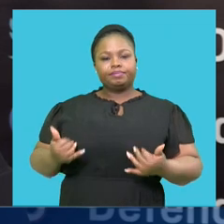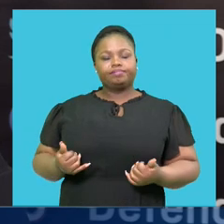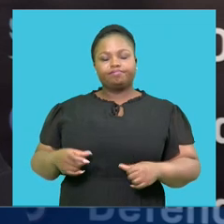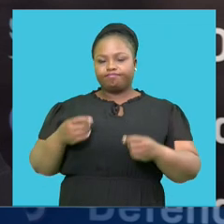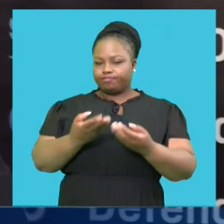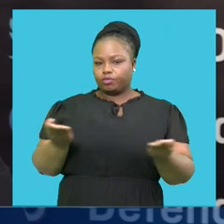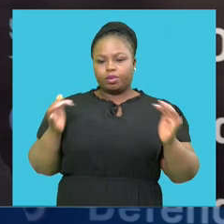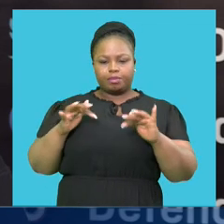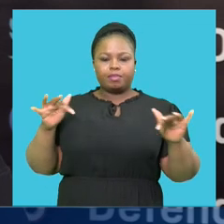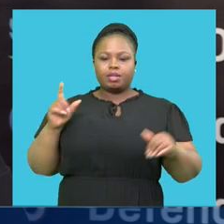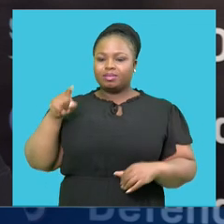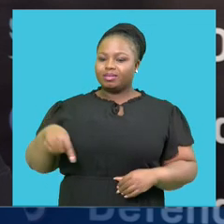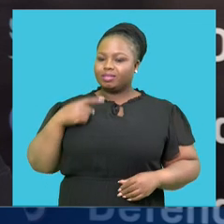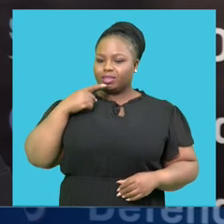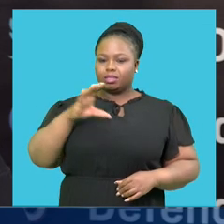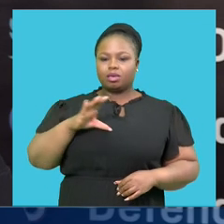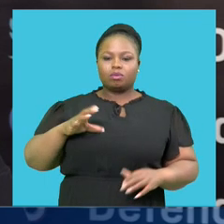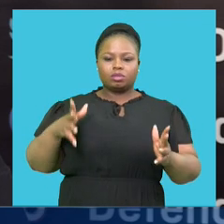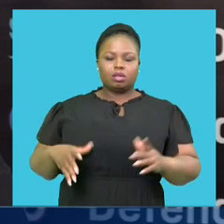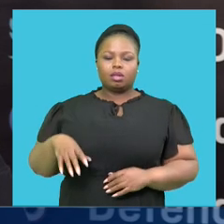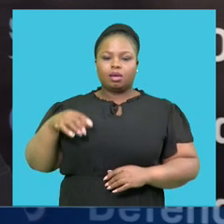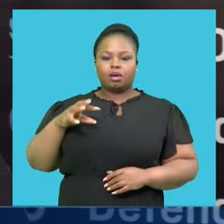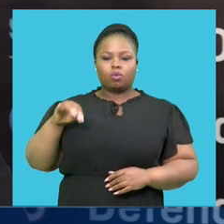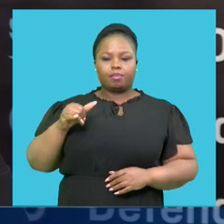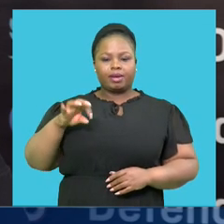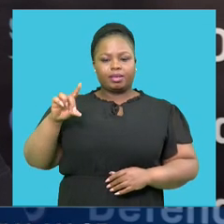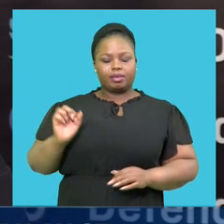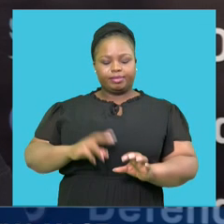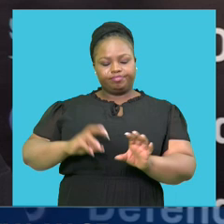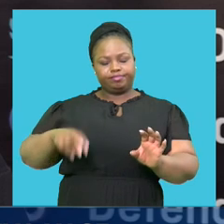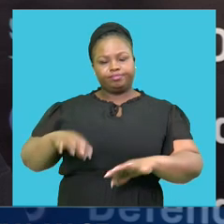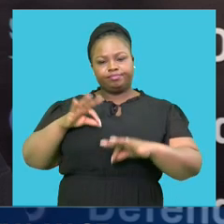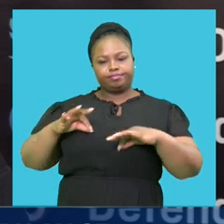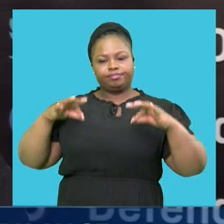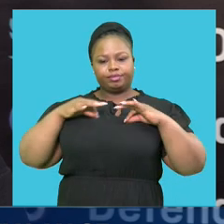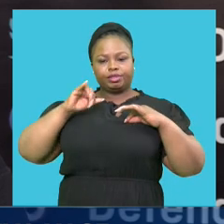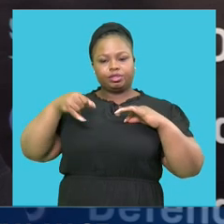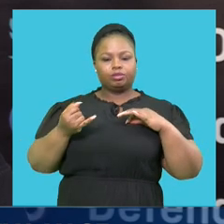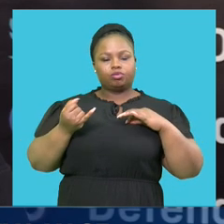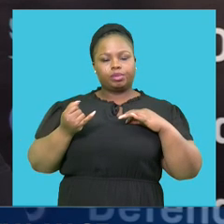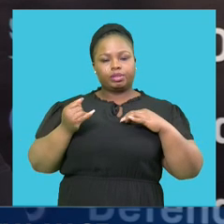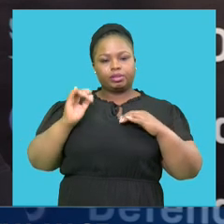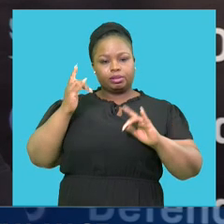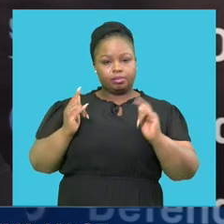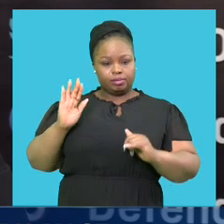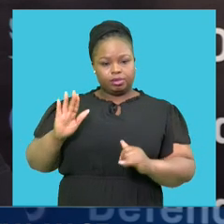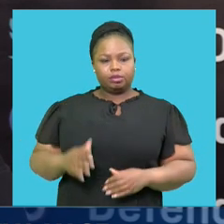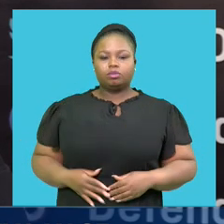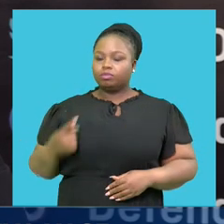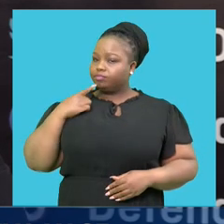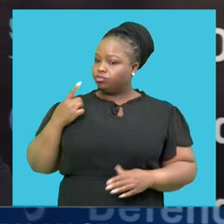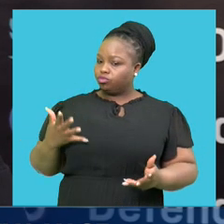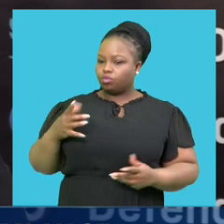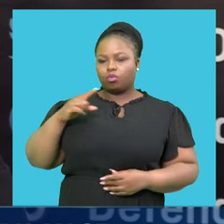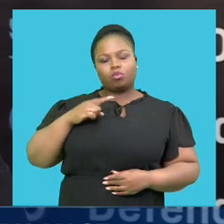call for the resignation of Councillor Kabelo Kwa Manda, the executive mayor in the city of Johannesburg. This call is made in the